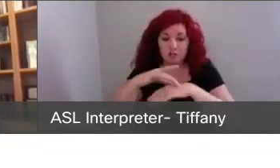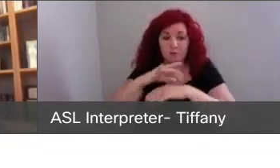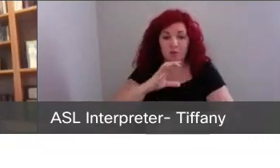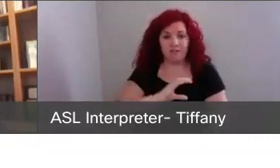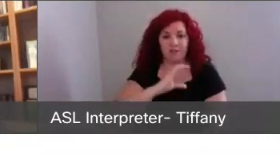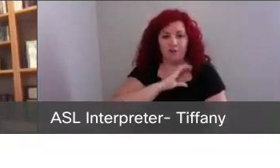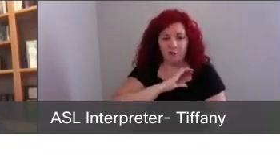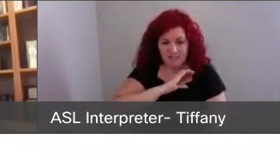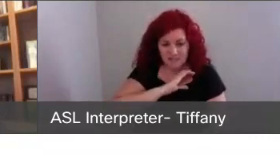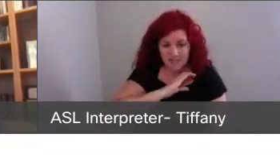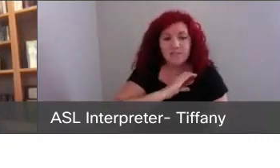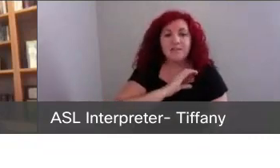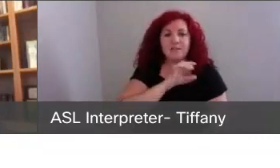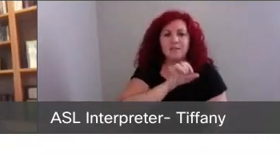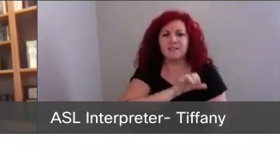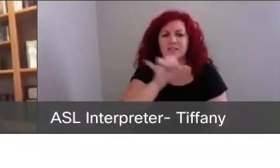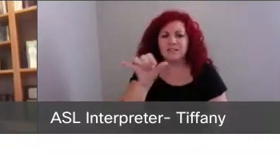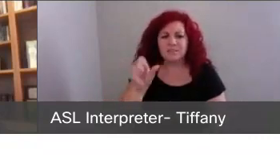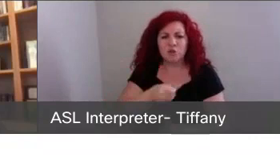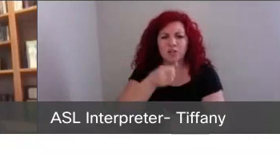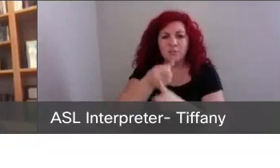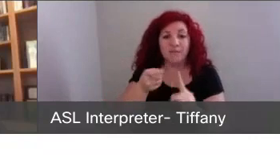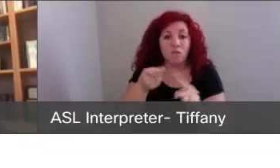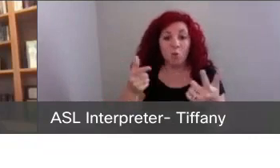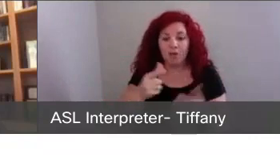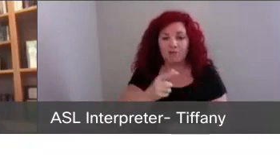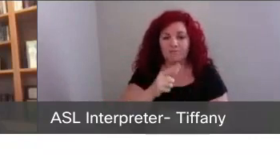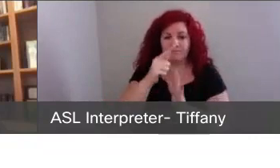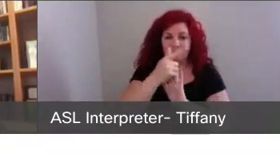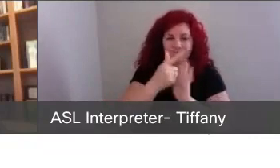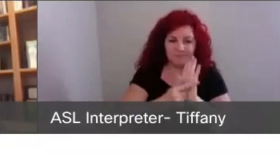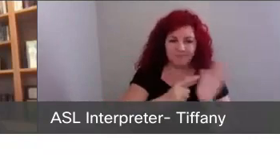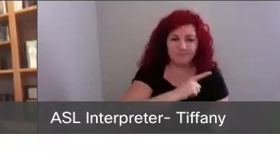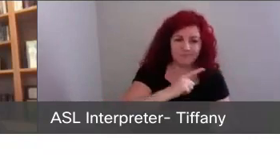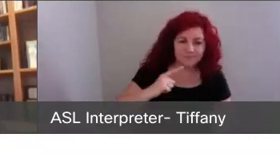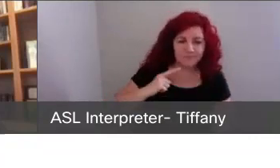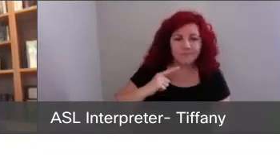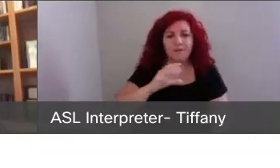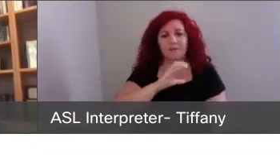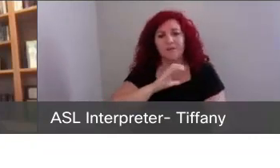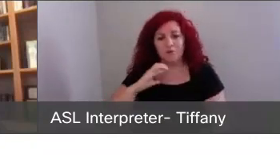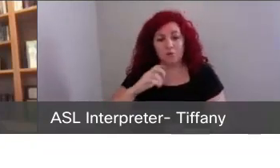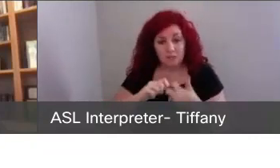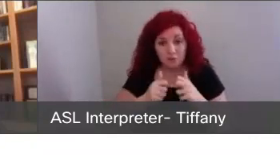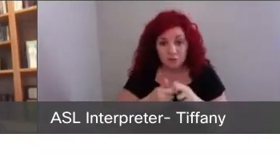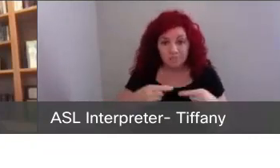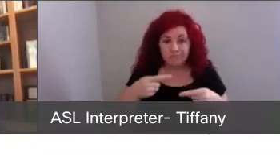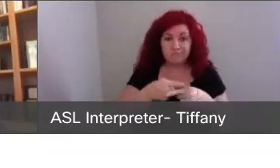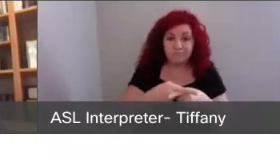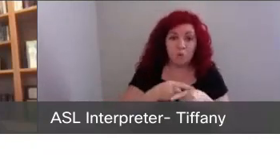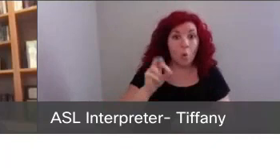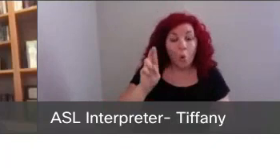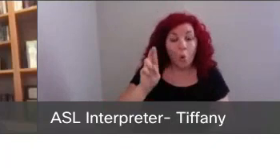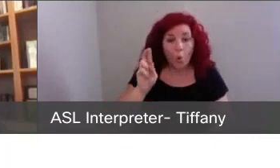characteristics, similar impacts from a legislative or congressional issue, or